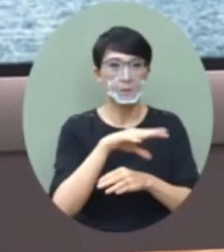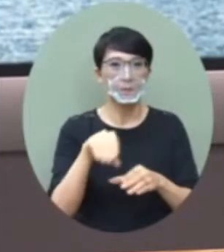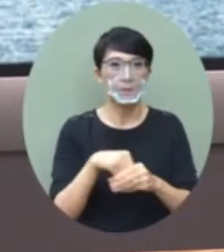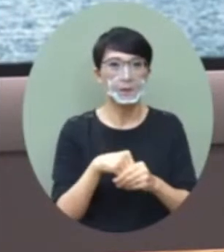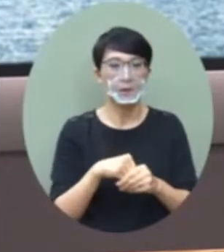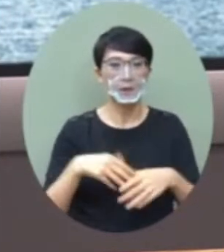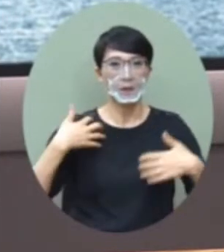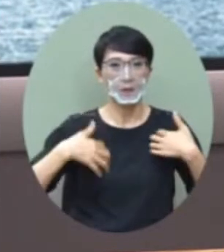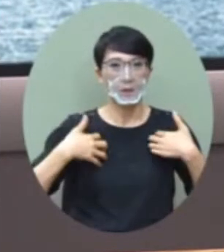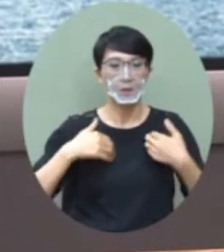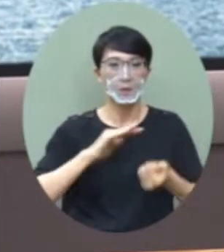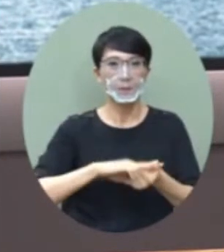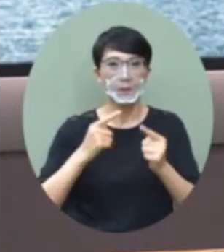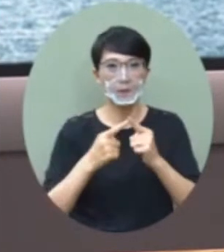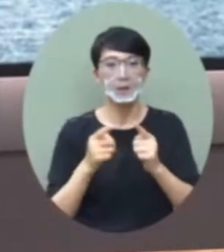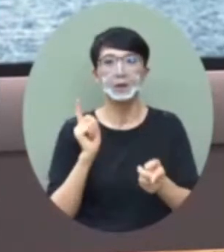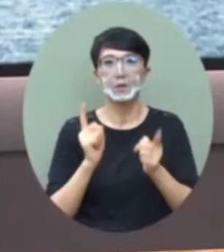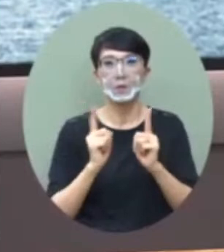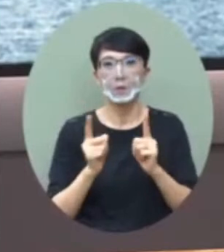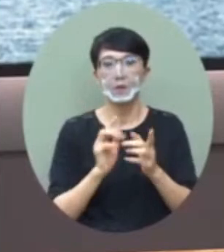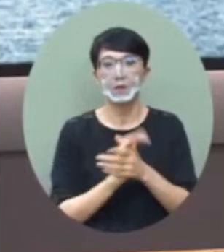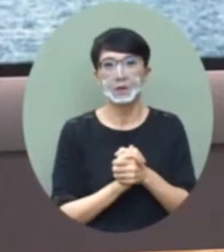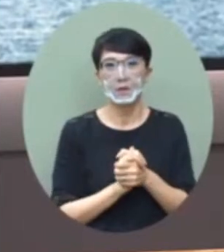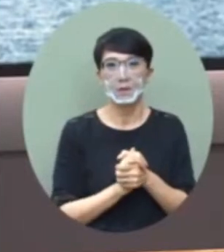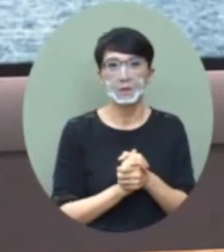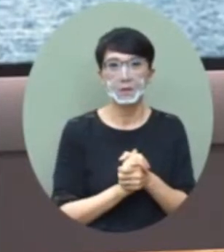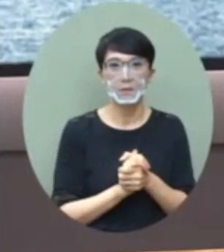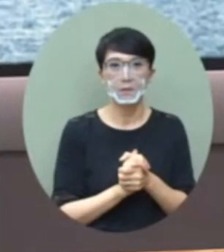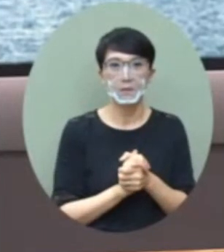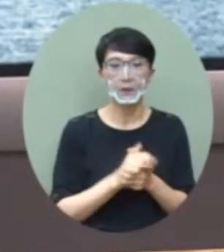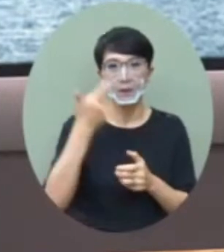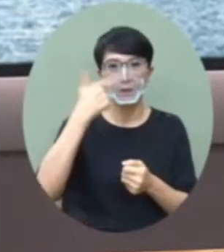at residential care homes,